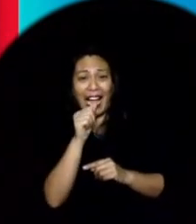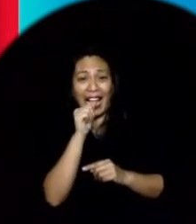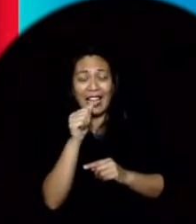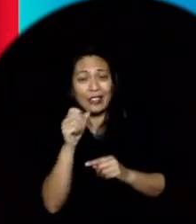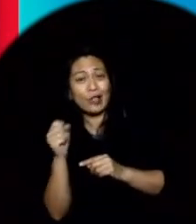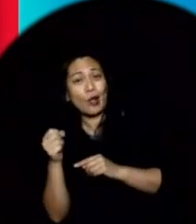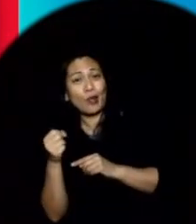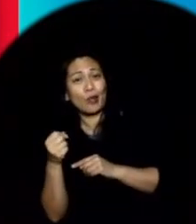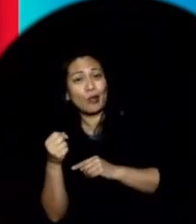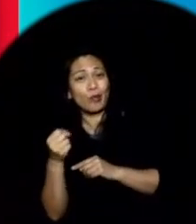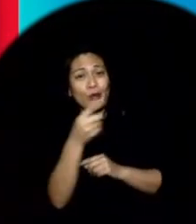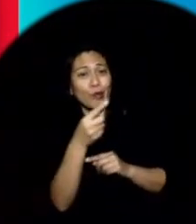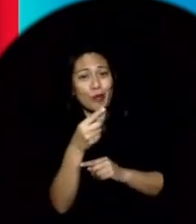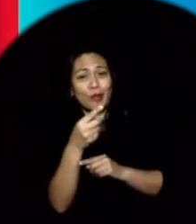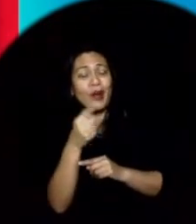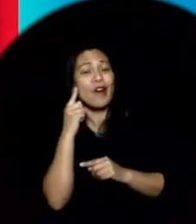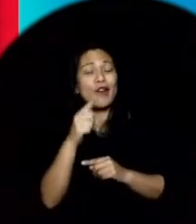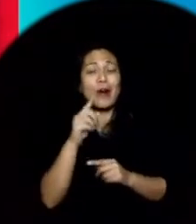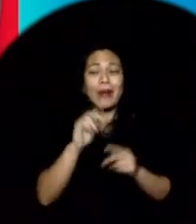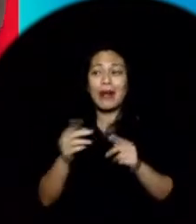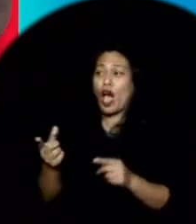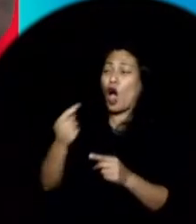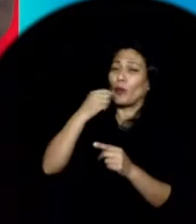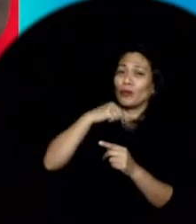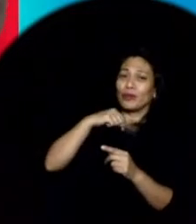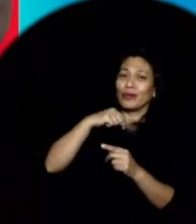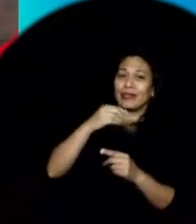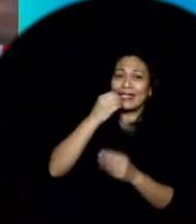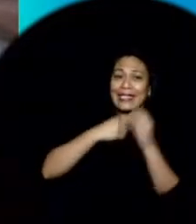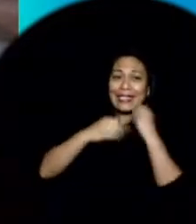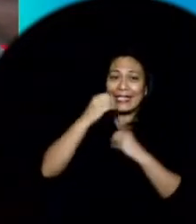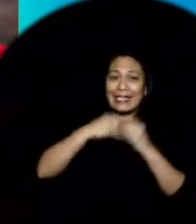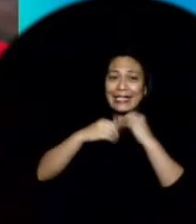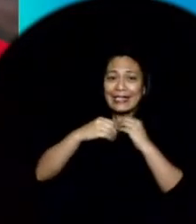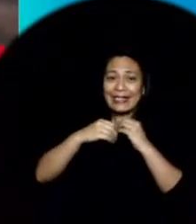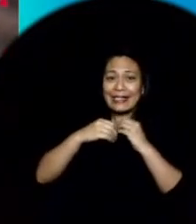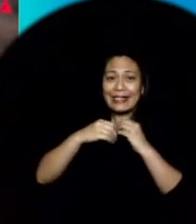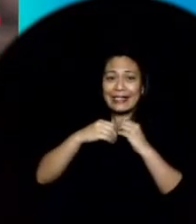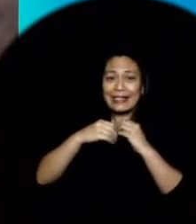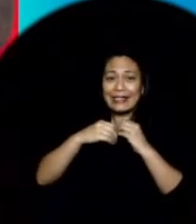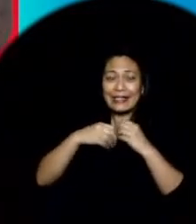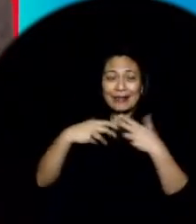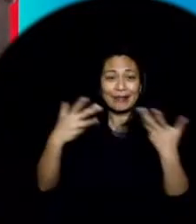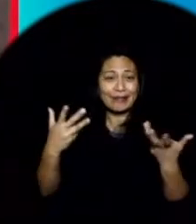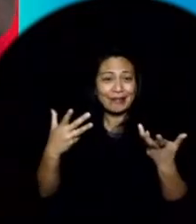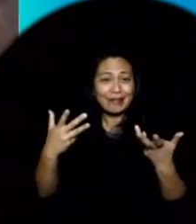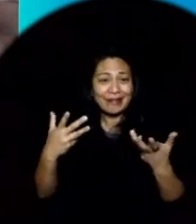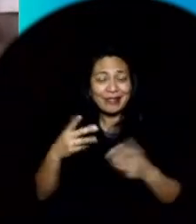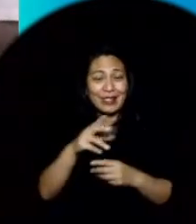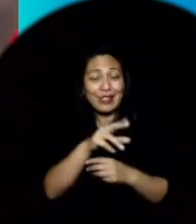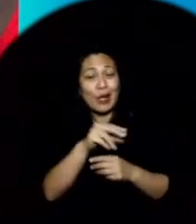for people to eat. So I would take it and shoot it,